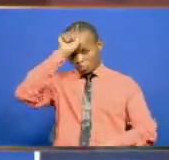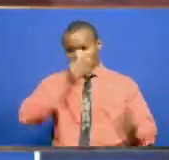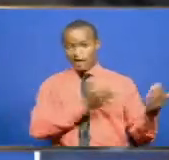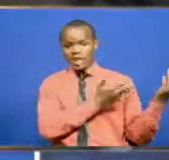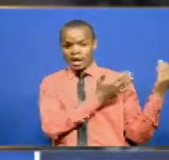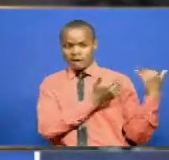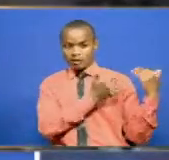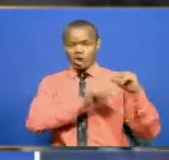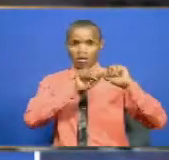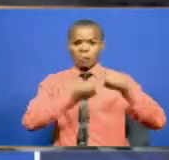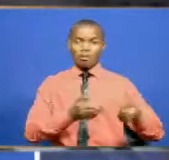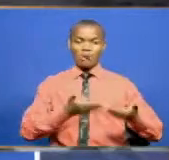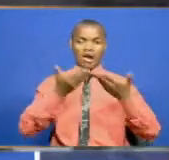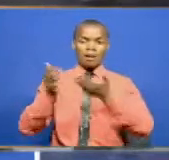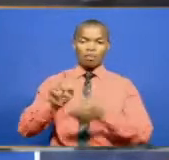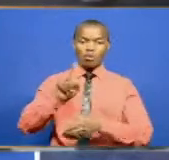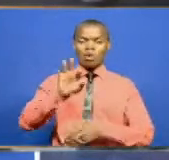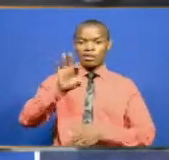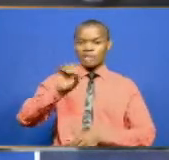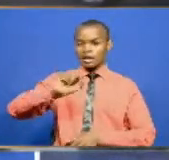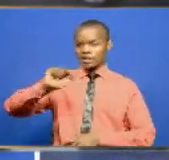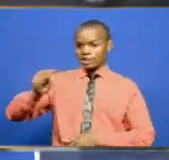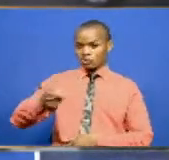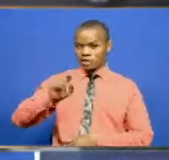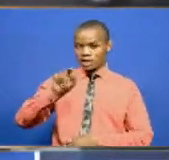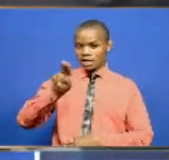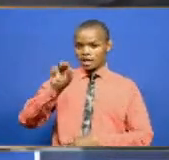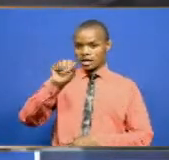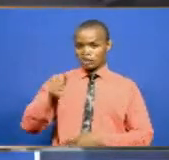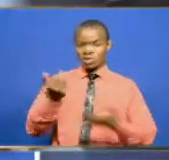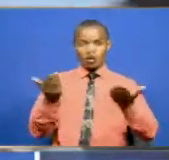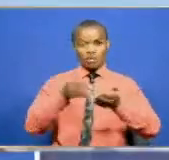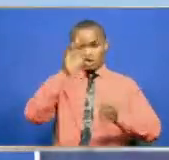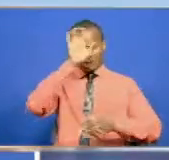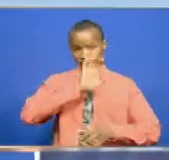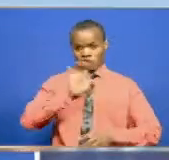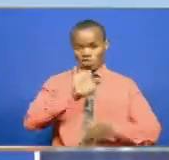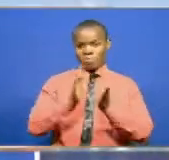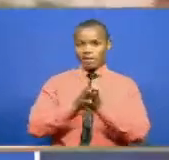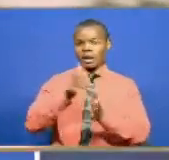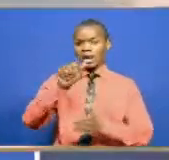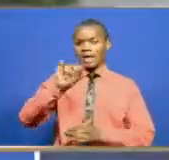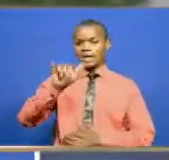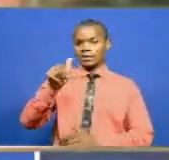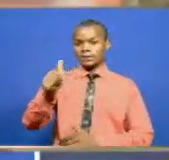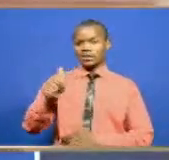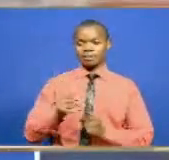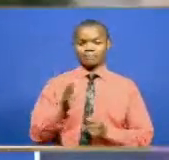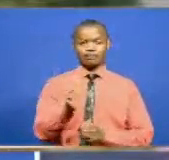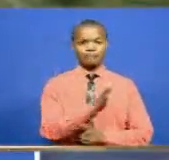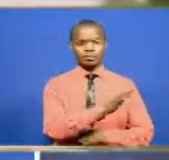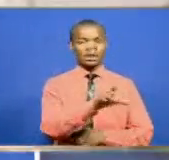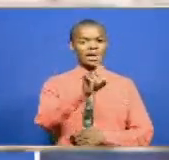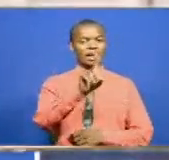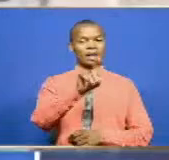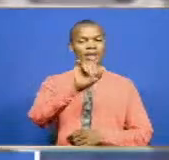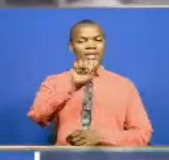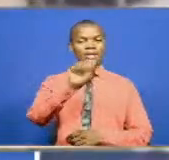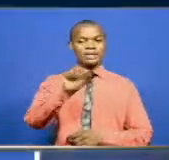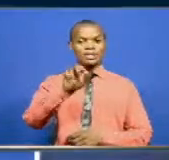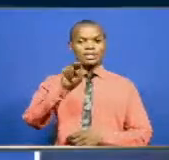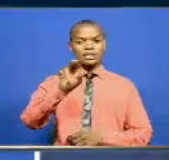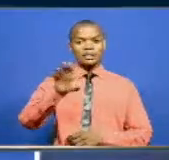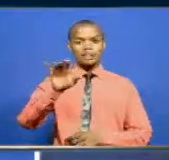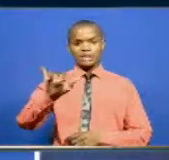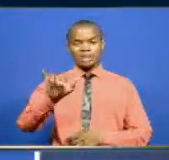expects to export 130,000 tons of dates to Europe and Asia. Meanwhile, Disney plans for a major expansion of